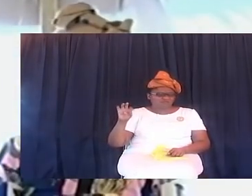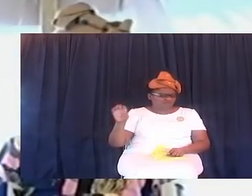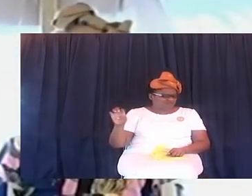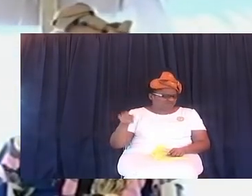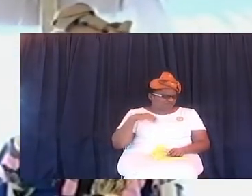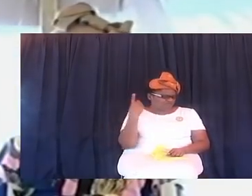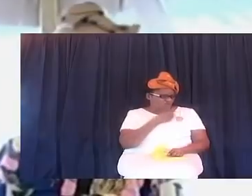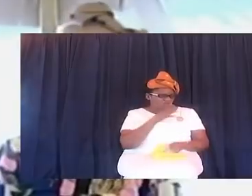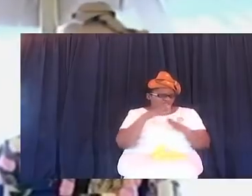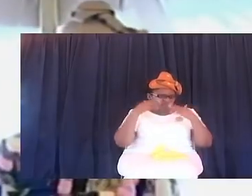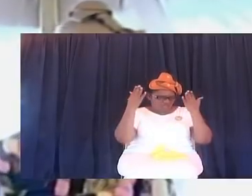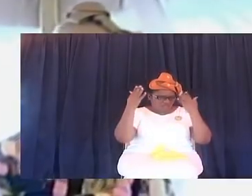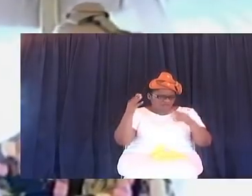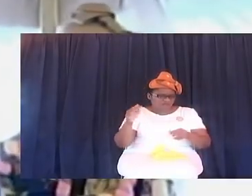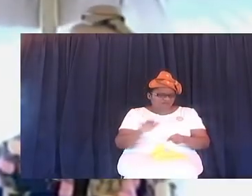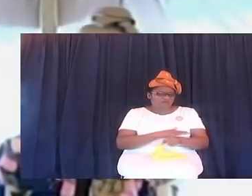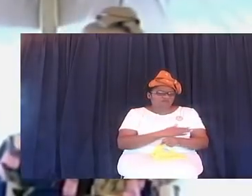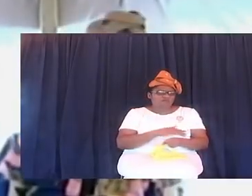in the next life,